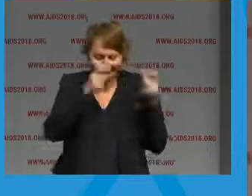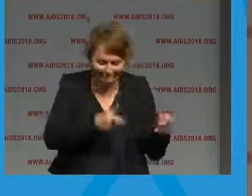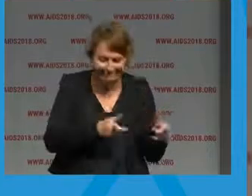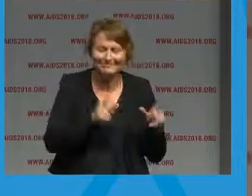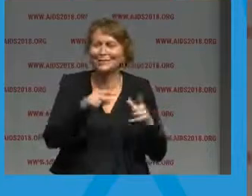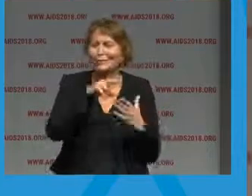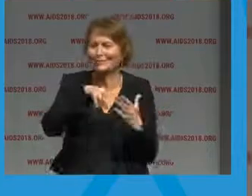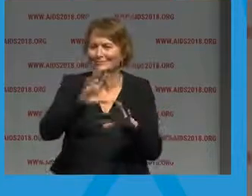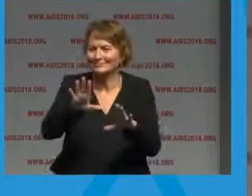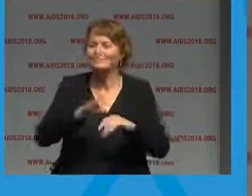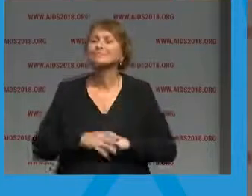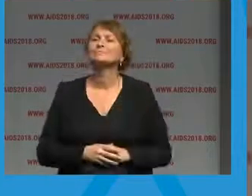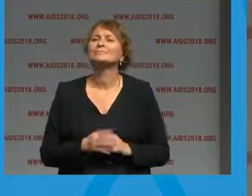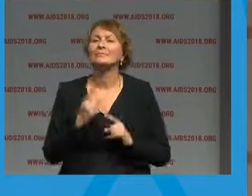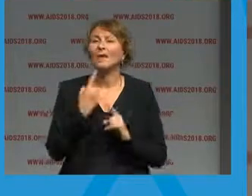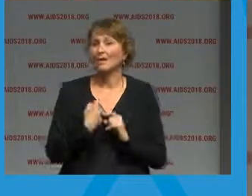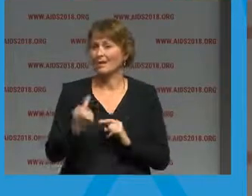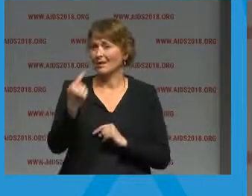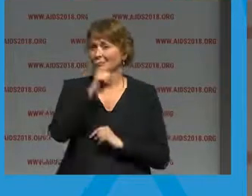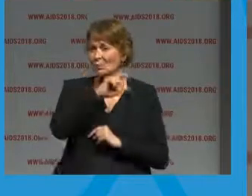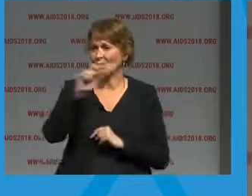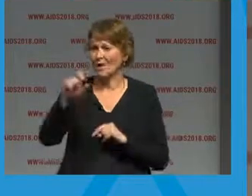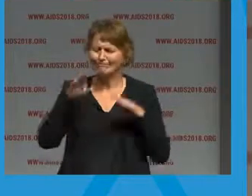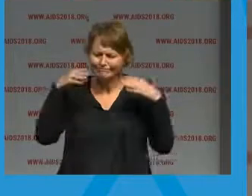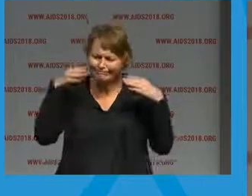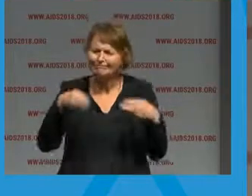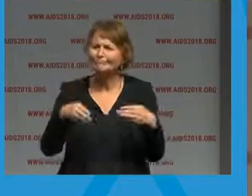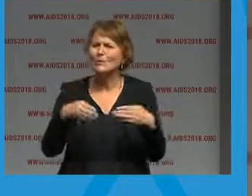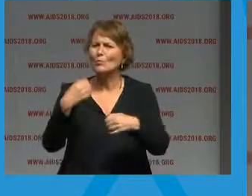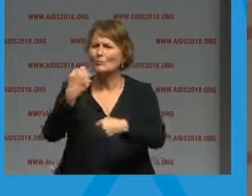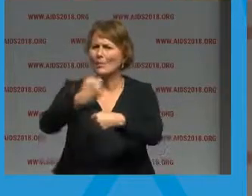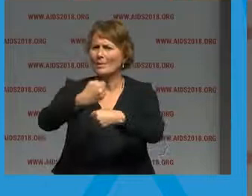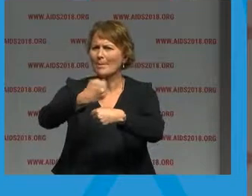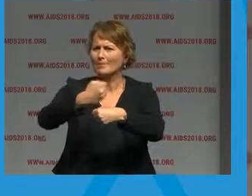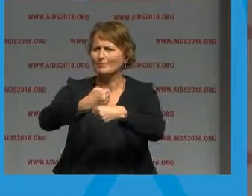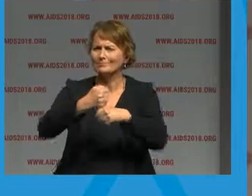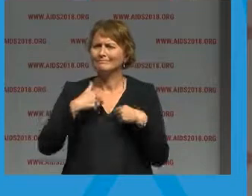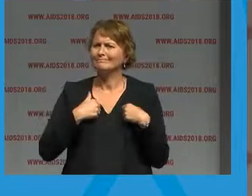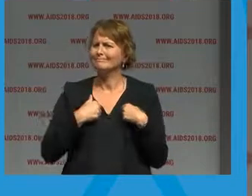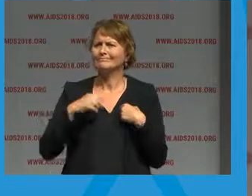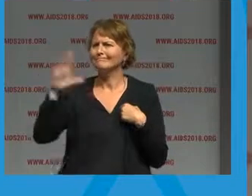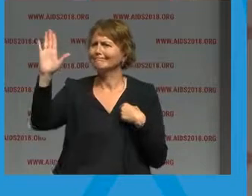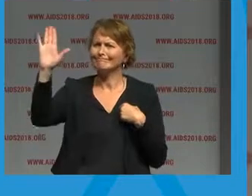was a division of labor being worked out, and I said, well, I'd really like to talk about